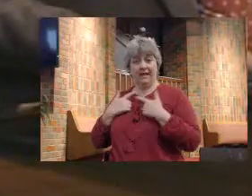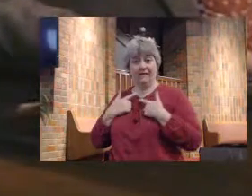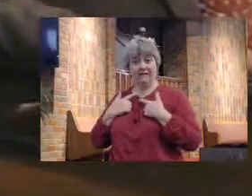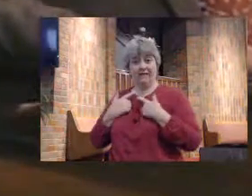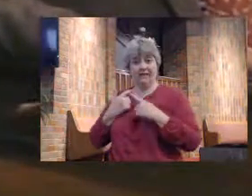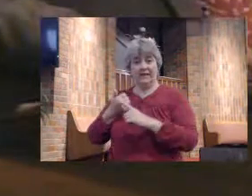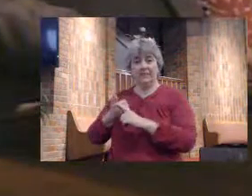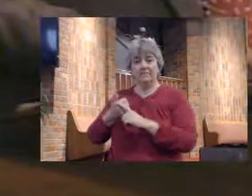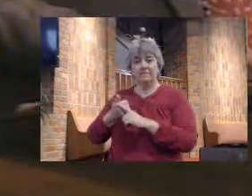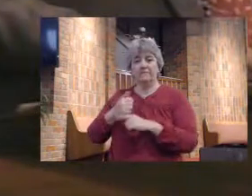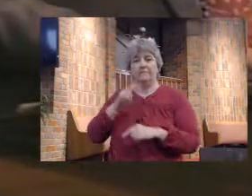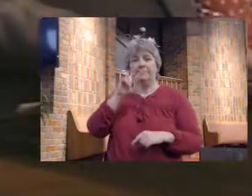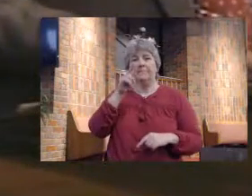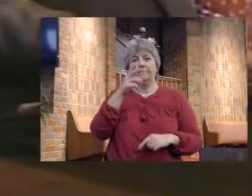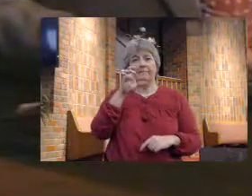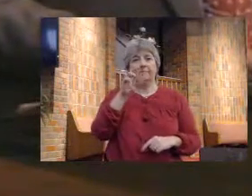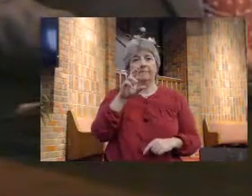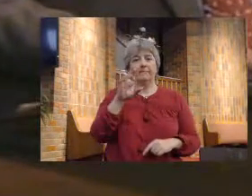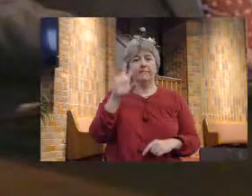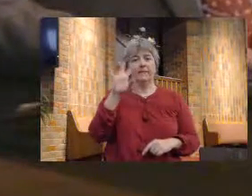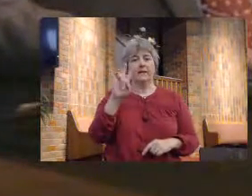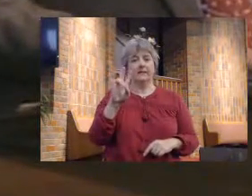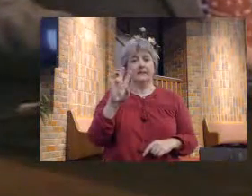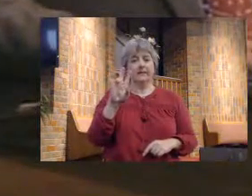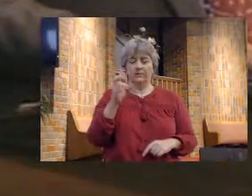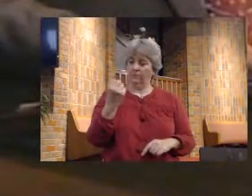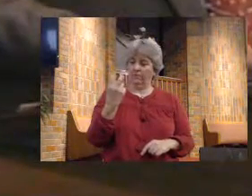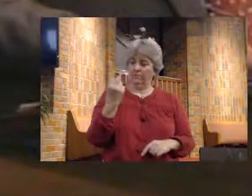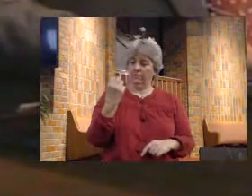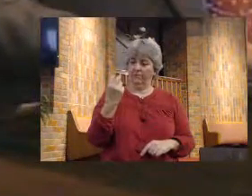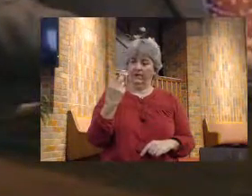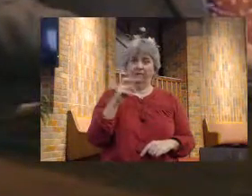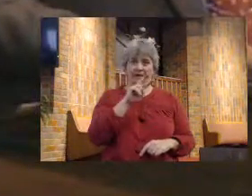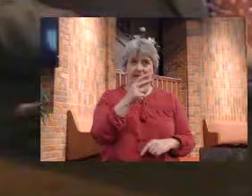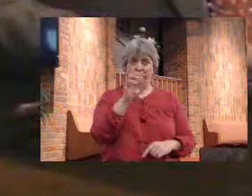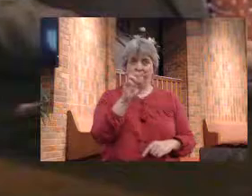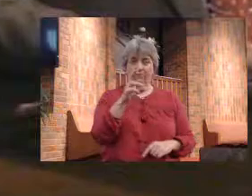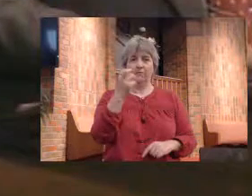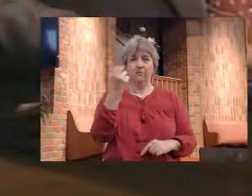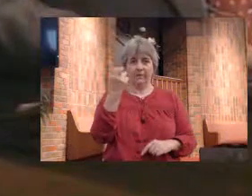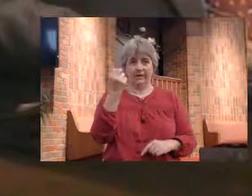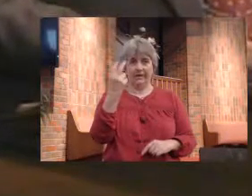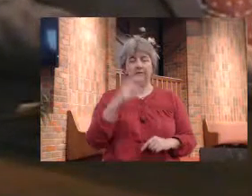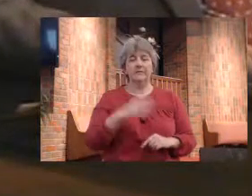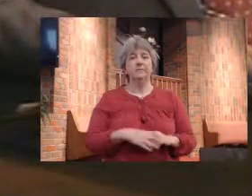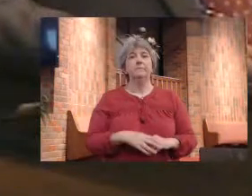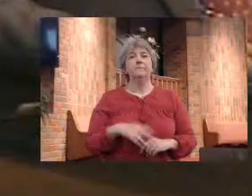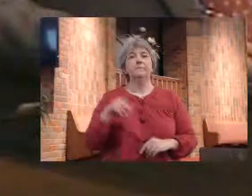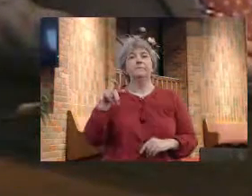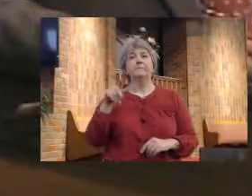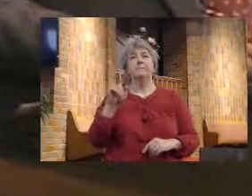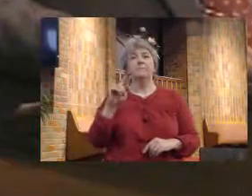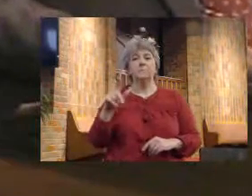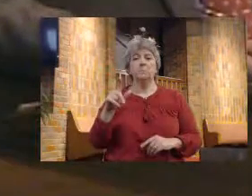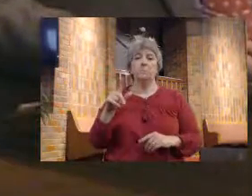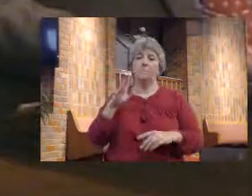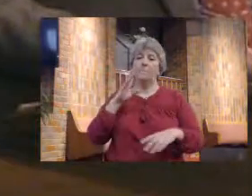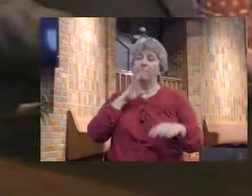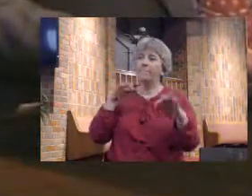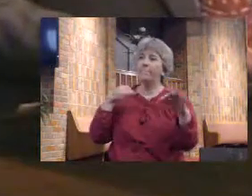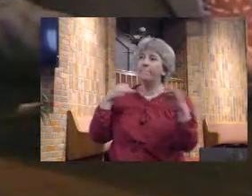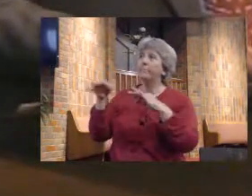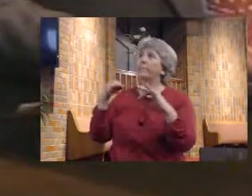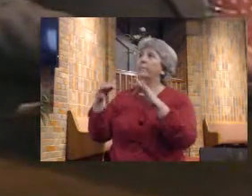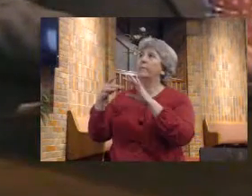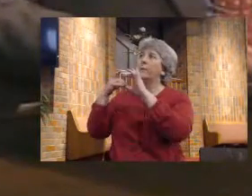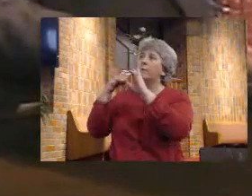In 2 Corinthians chapter 12, as Paul is describing his relationship with God, and more importantly, what